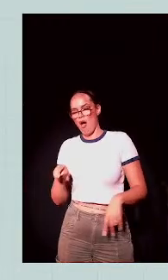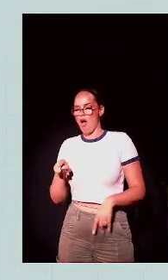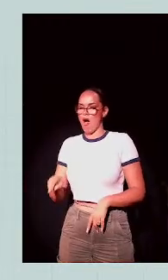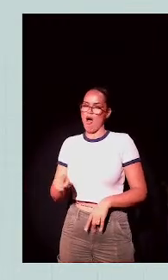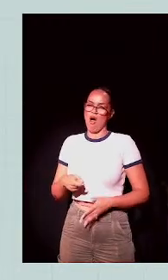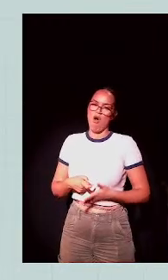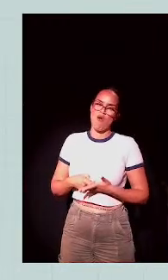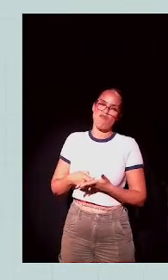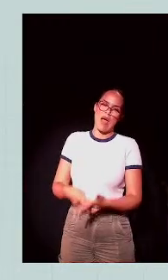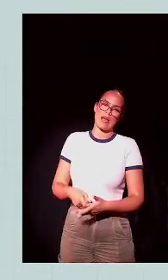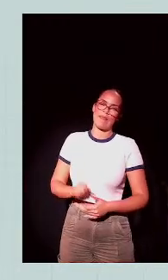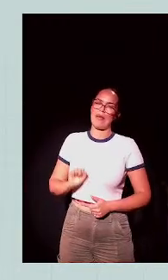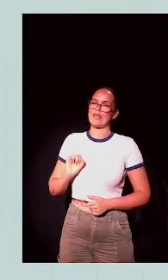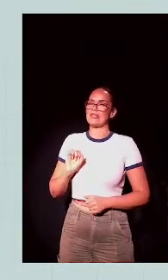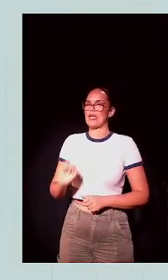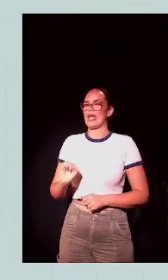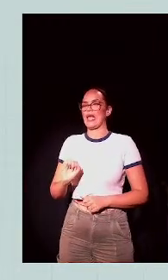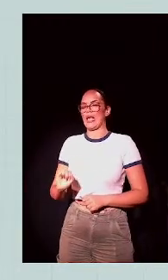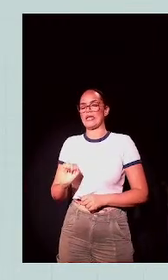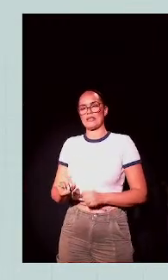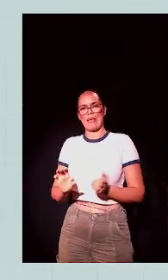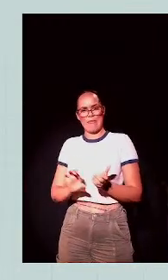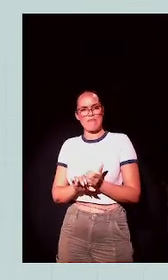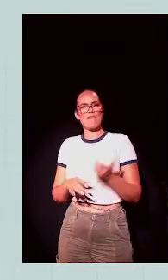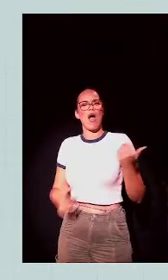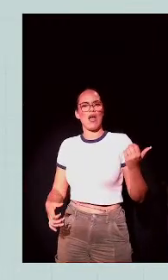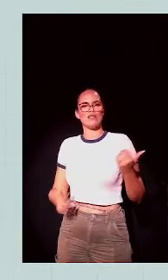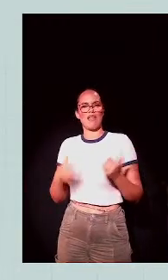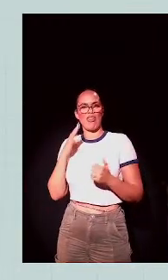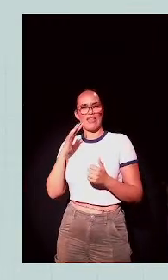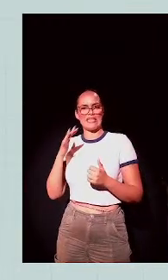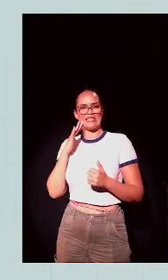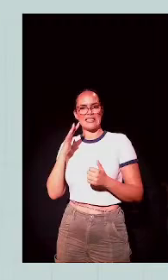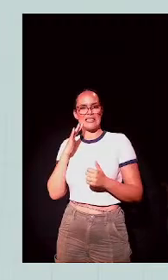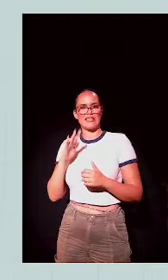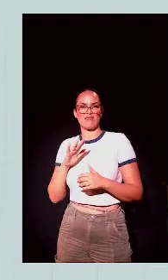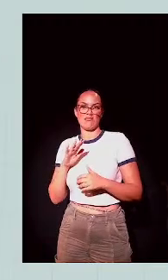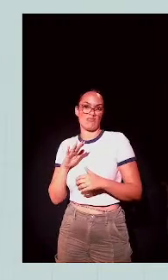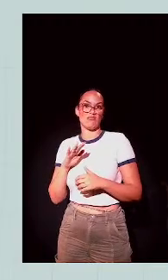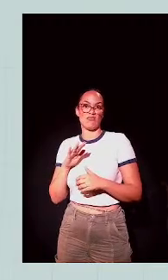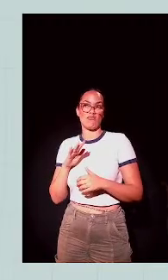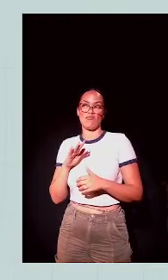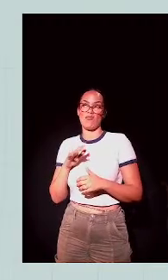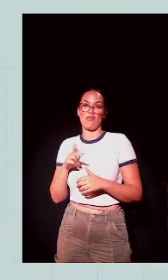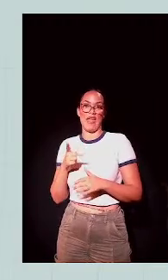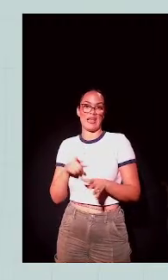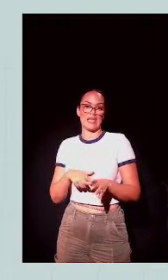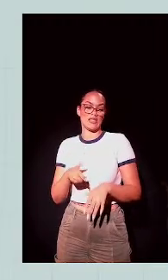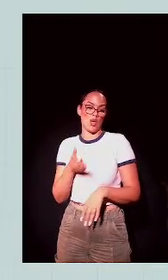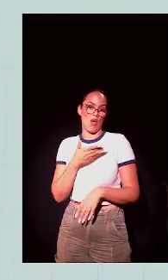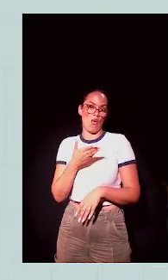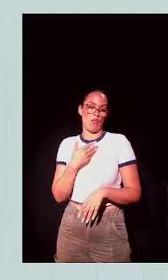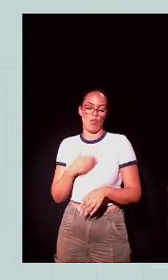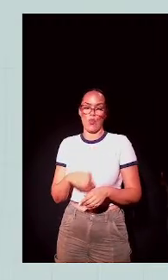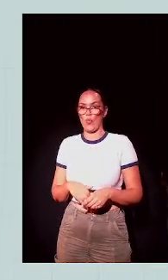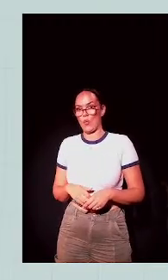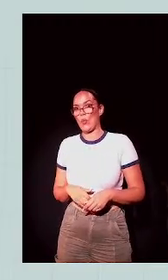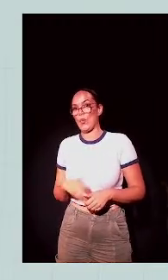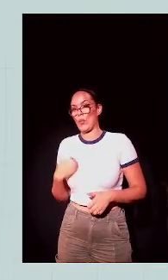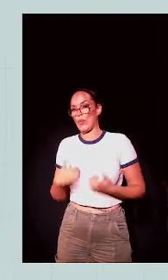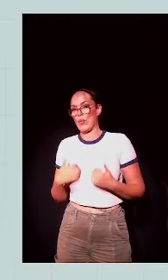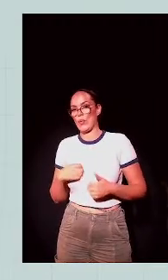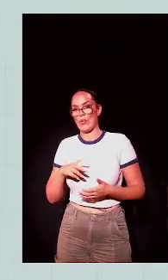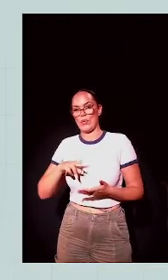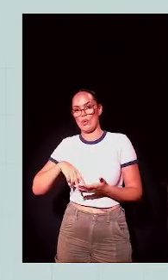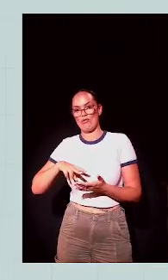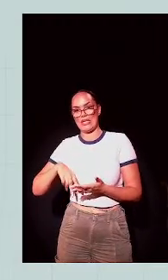modular synth master's thesis. That's about maybe 7 or 8 years before that as well. Both are a really interesting read